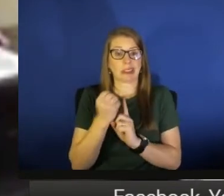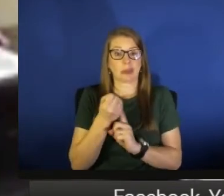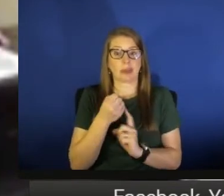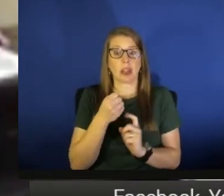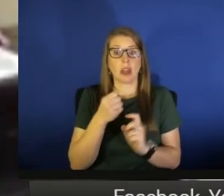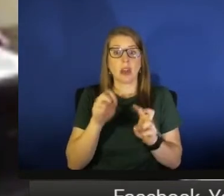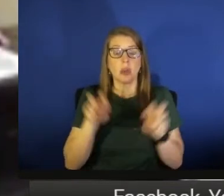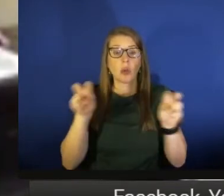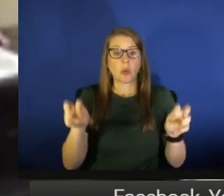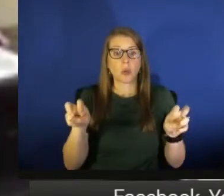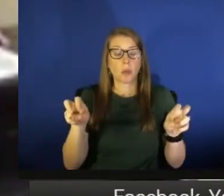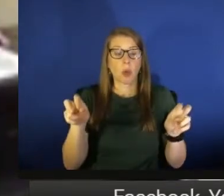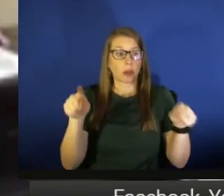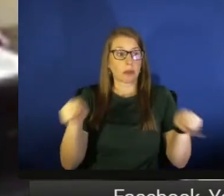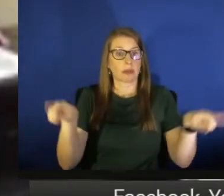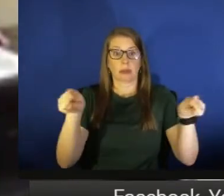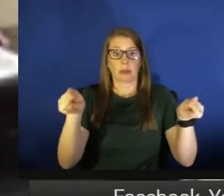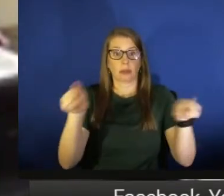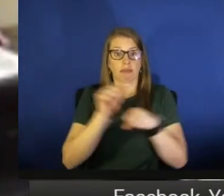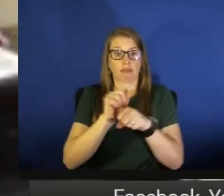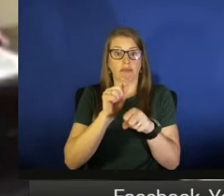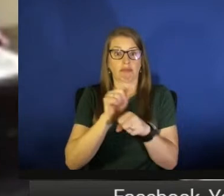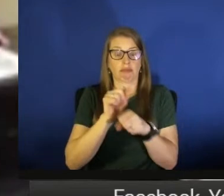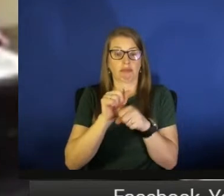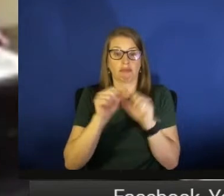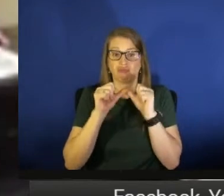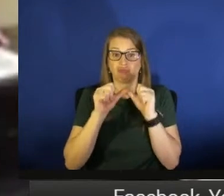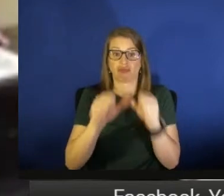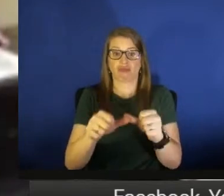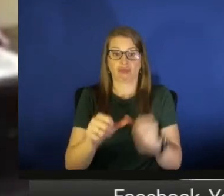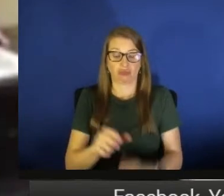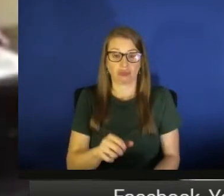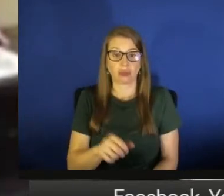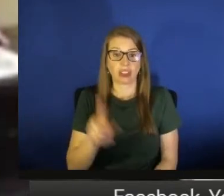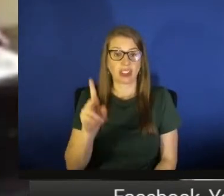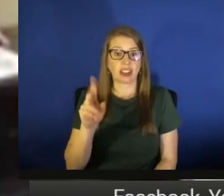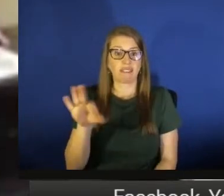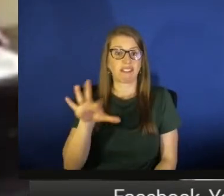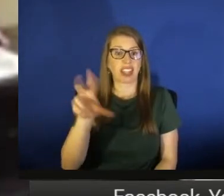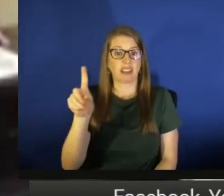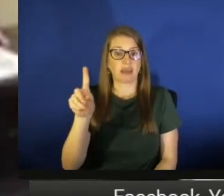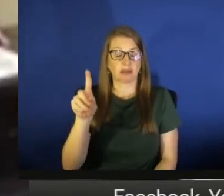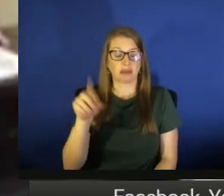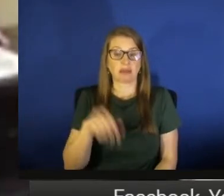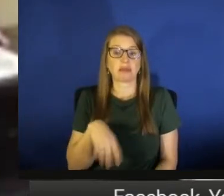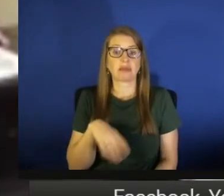out in the field and, just so we kind of had some backup forces in